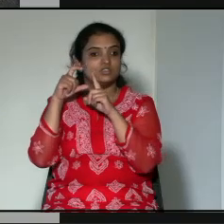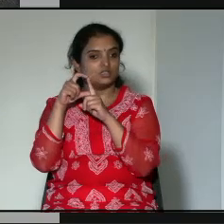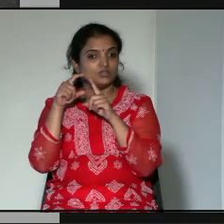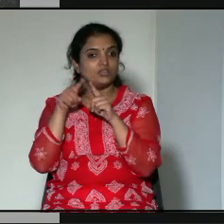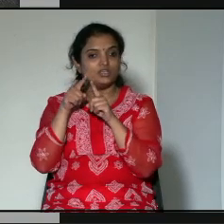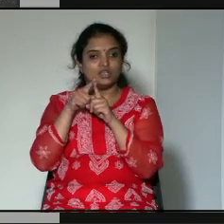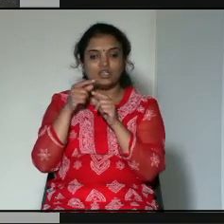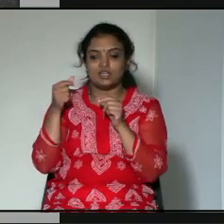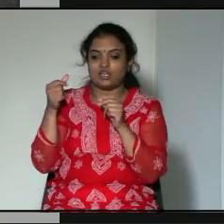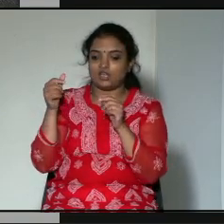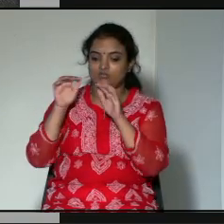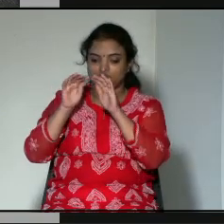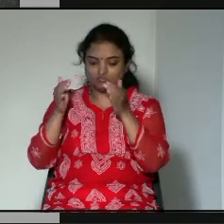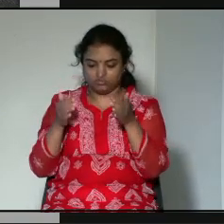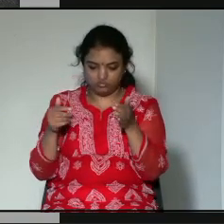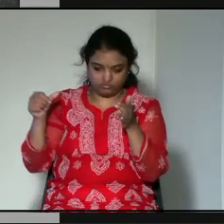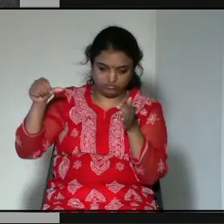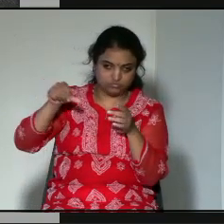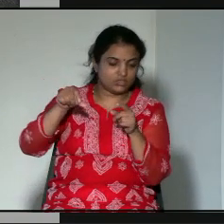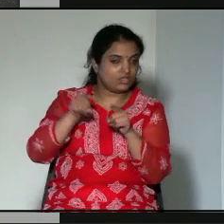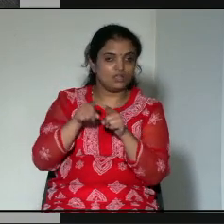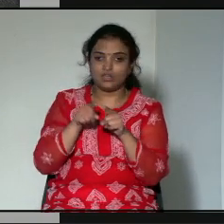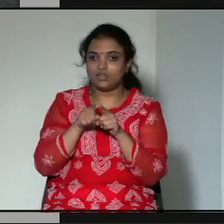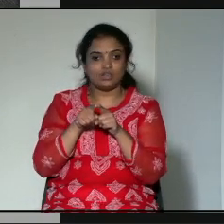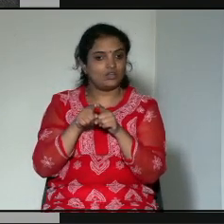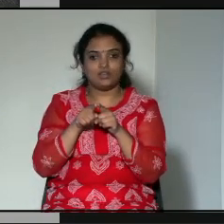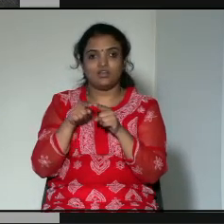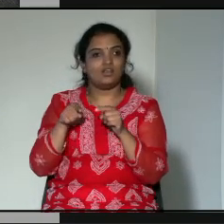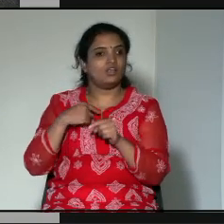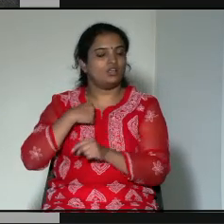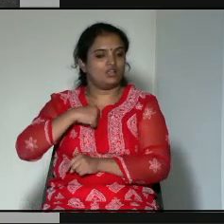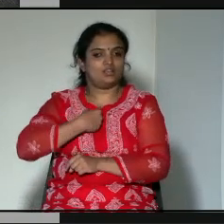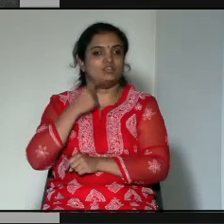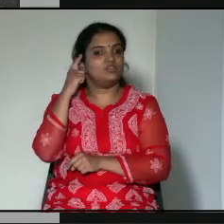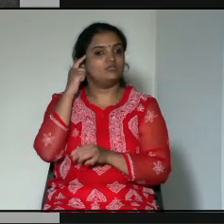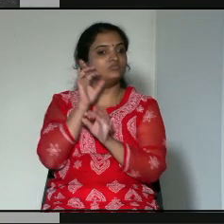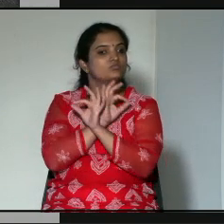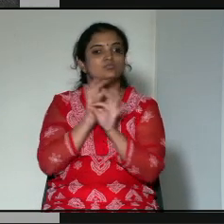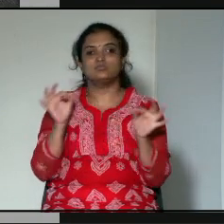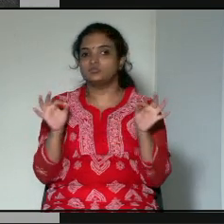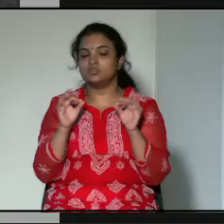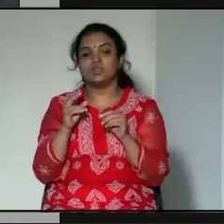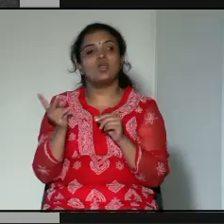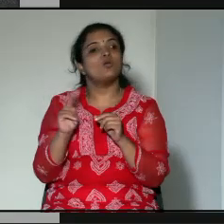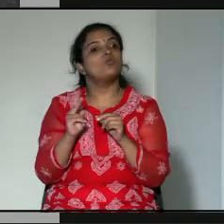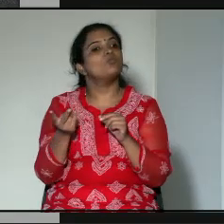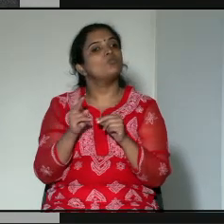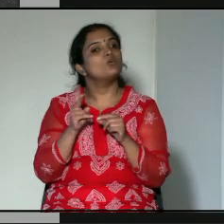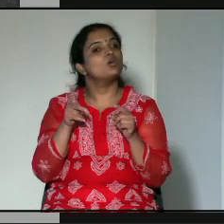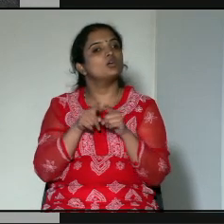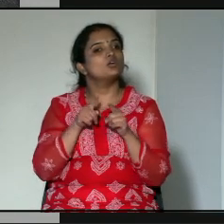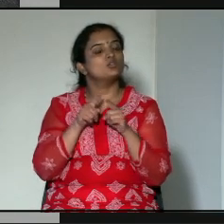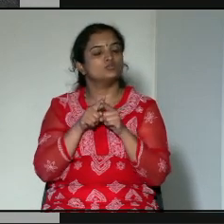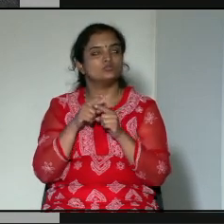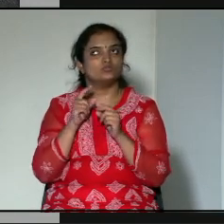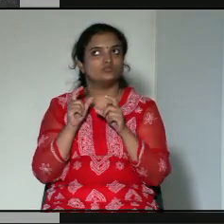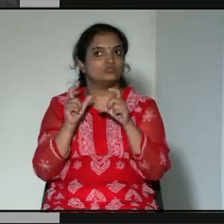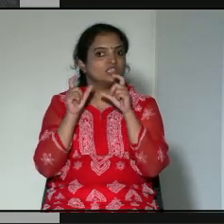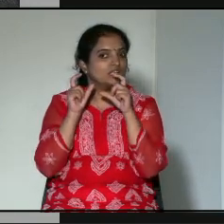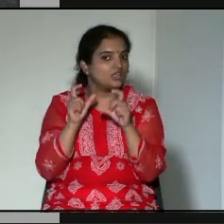as unruly and temperamental, not unlike herself. Both needed to be handled with the same caution and